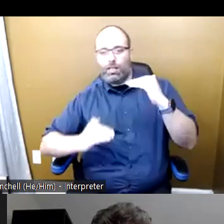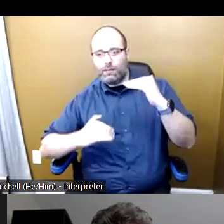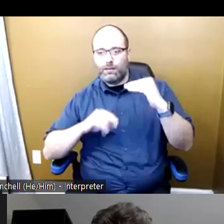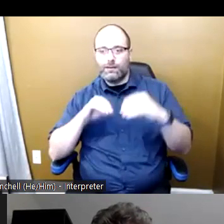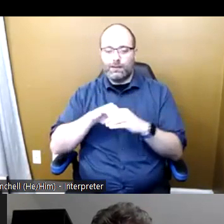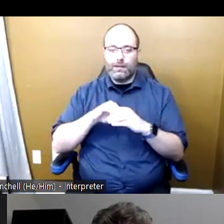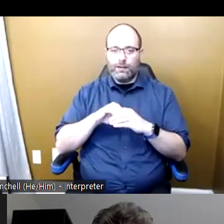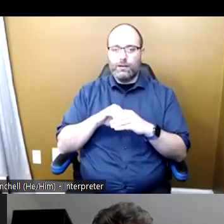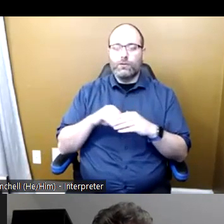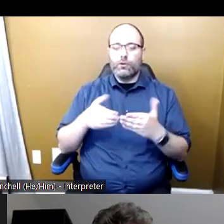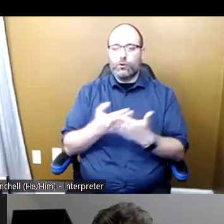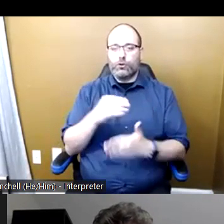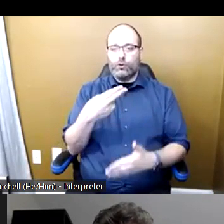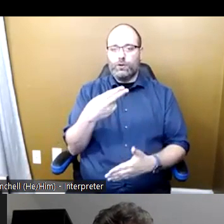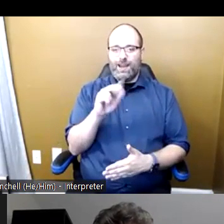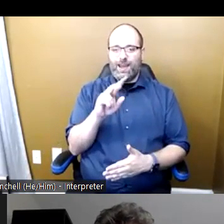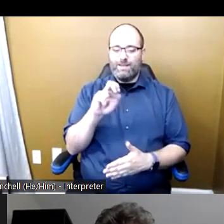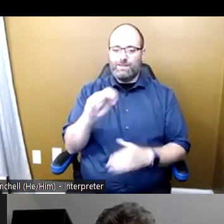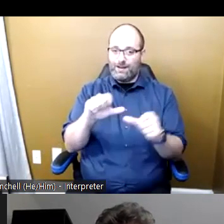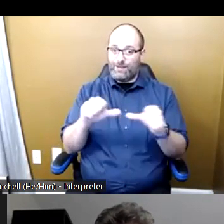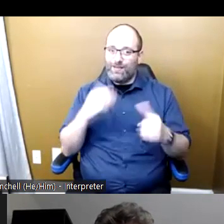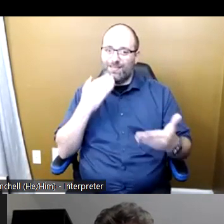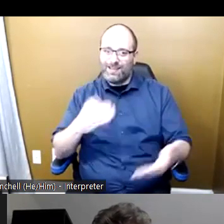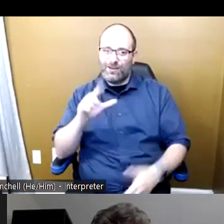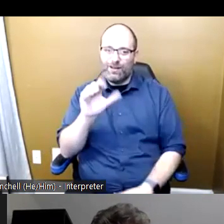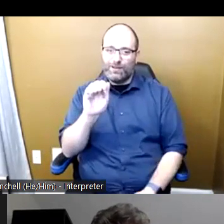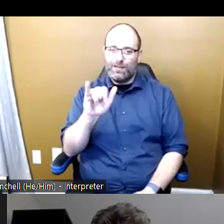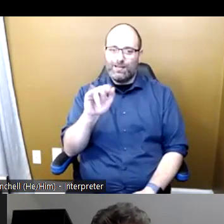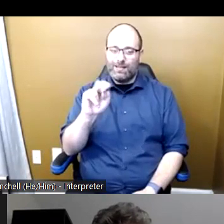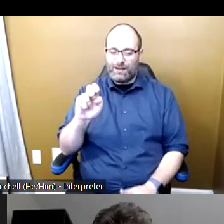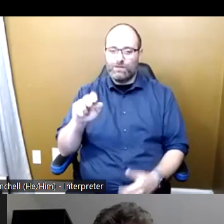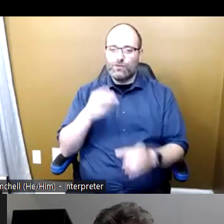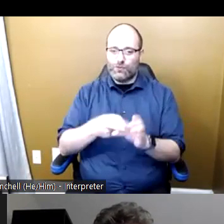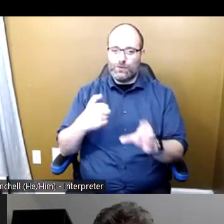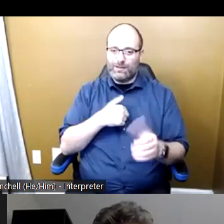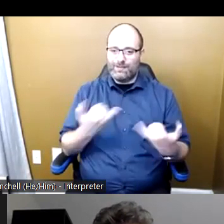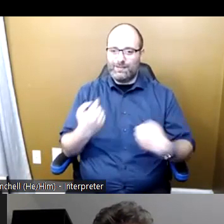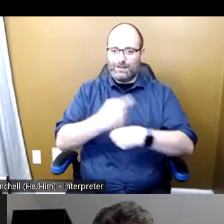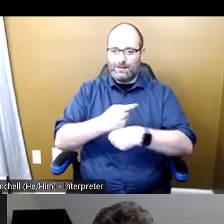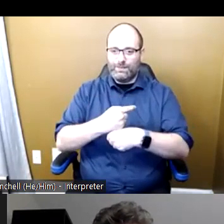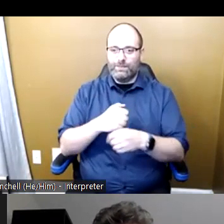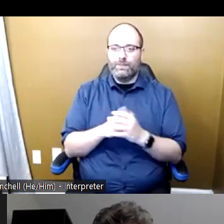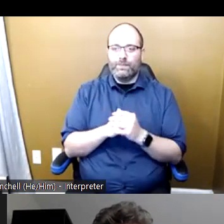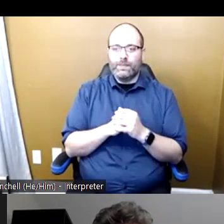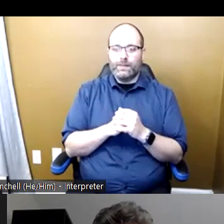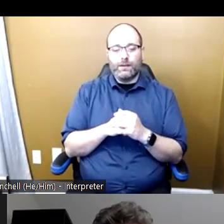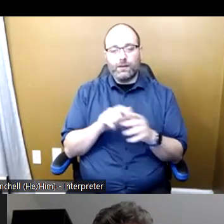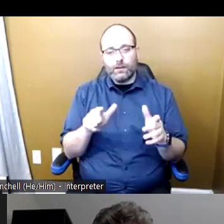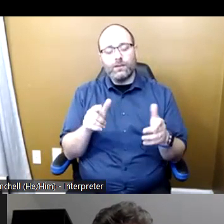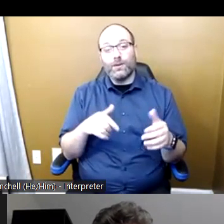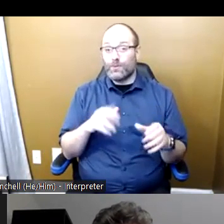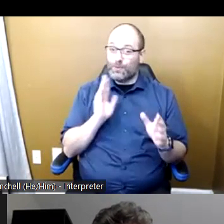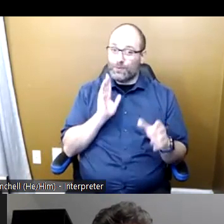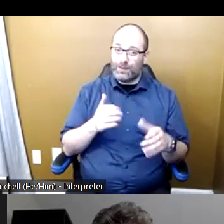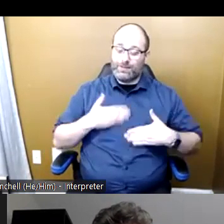New Haven area. So thank you, Layne, for joining us today. And we'll get just a little bit for you in a moment